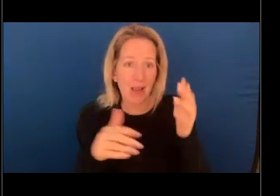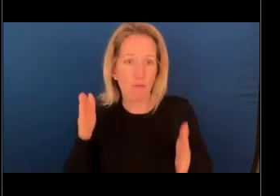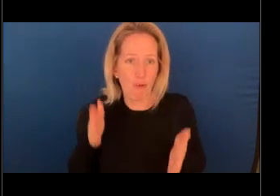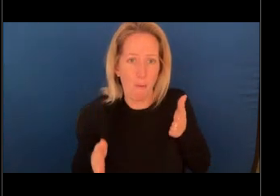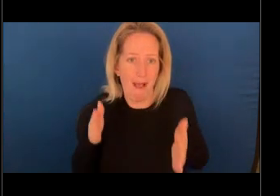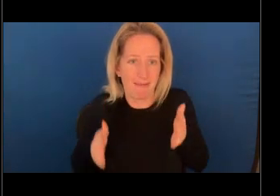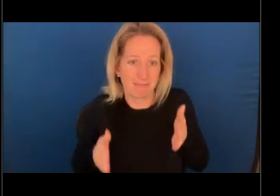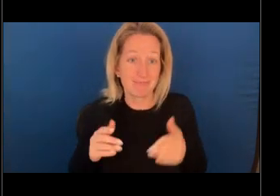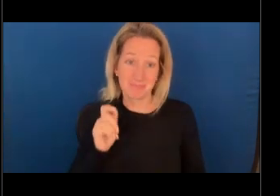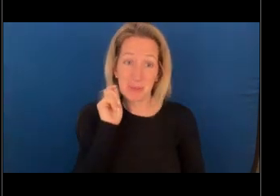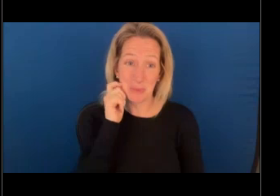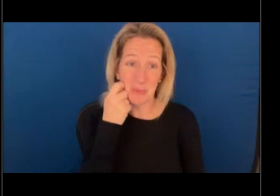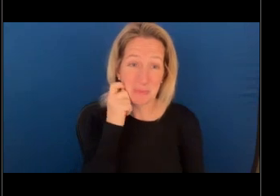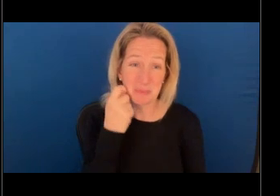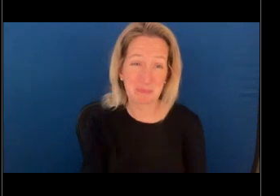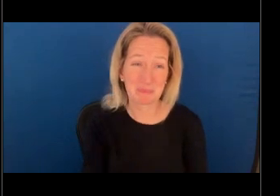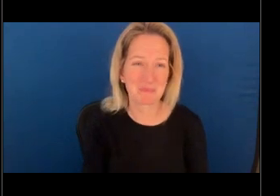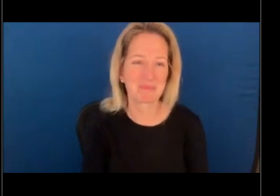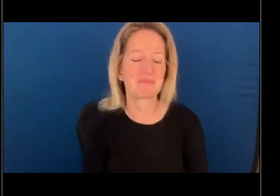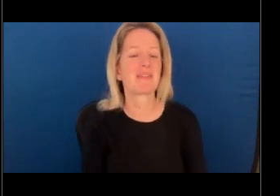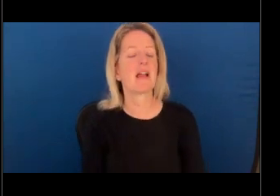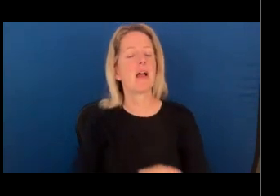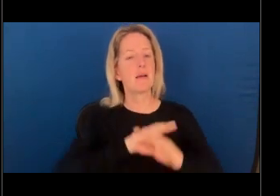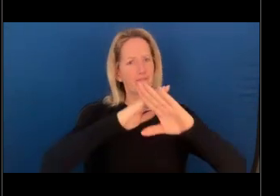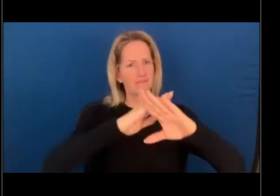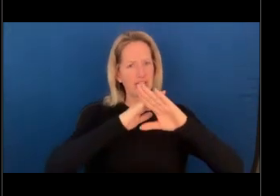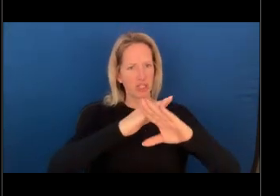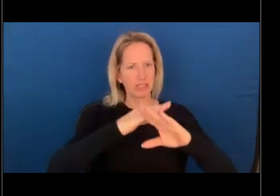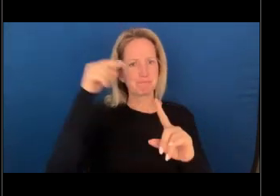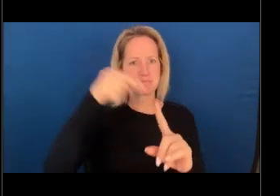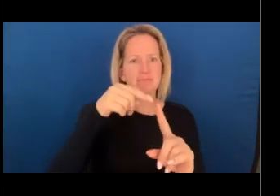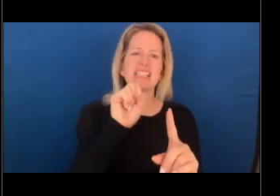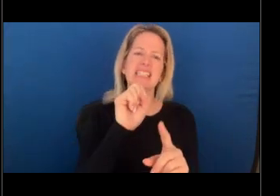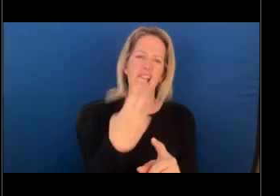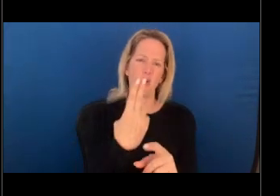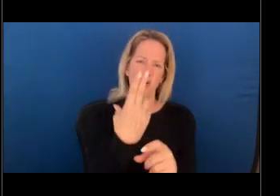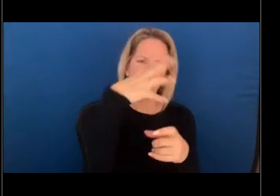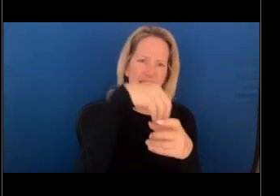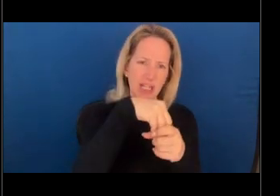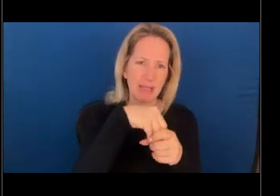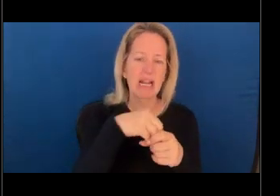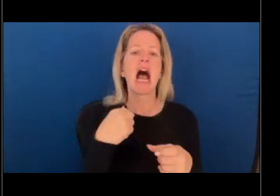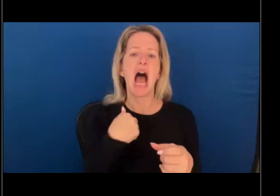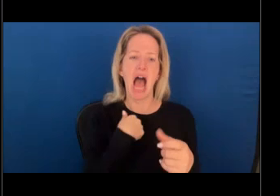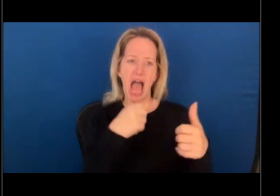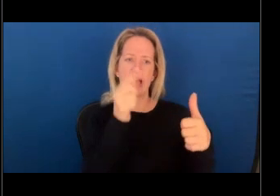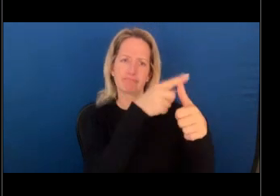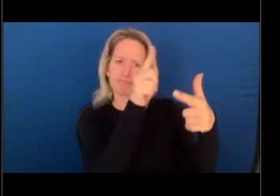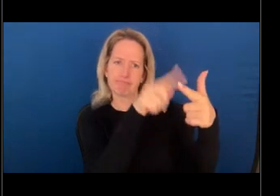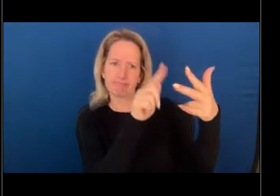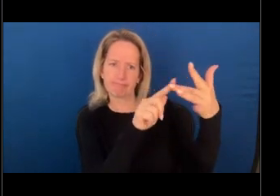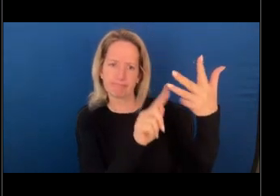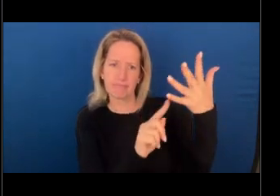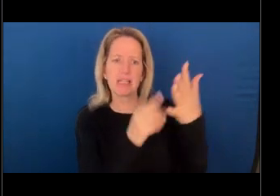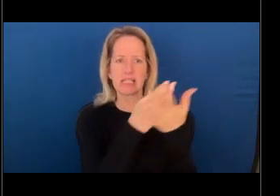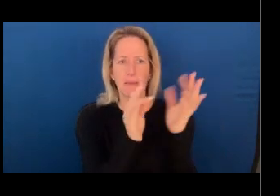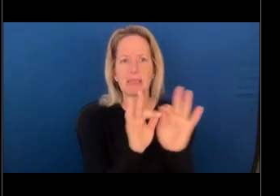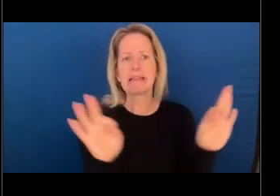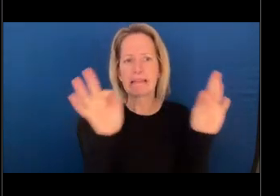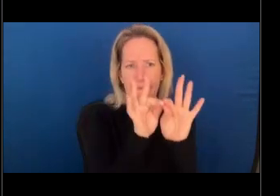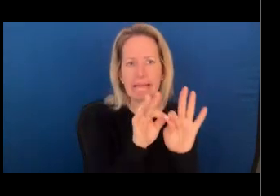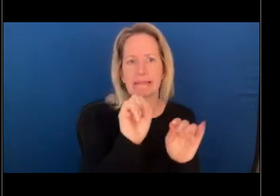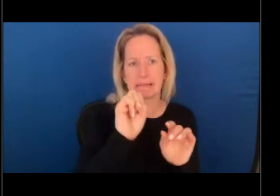please. So starting with the prevention, the stakeholder engagement, I've highlighted some of our key stakeholders here. The